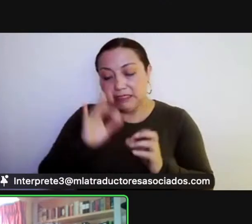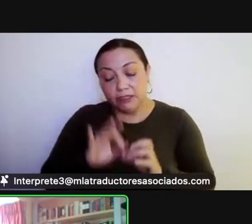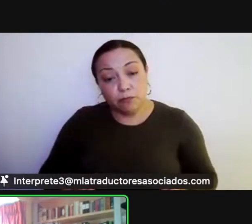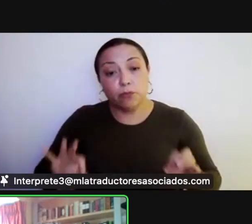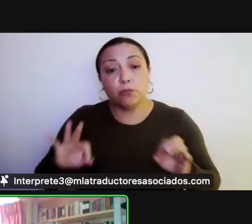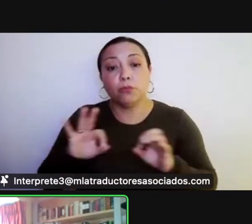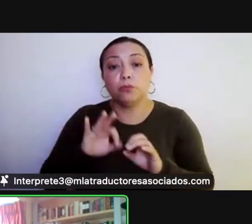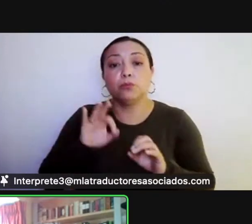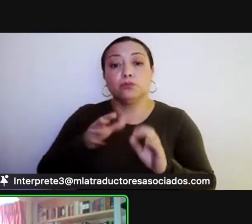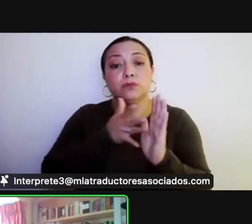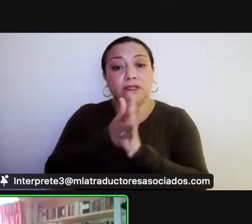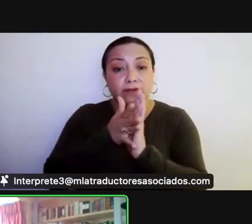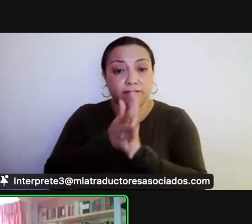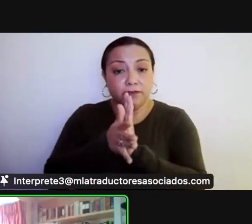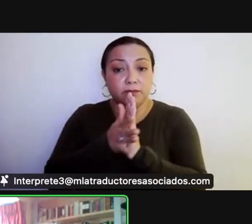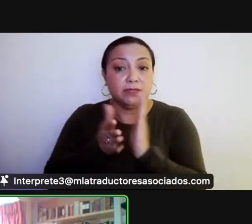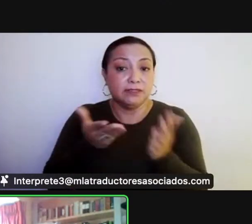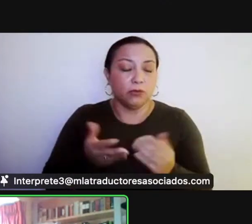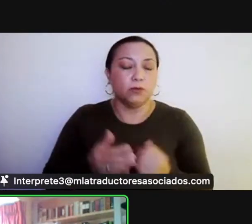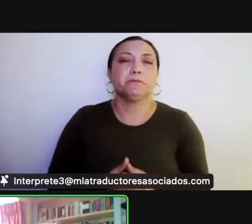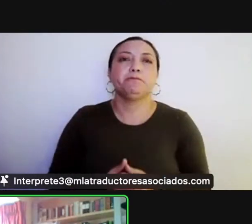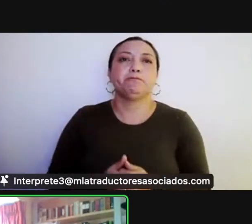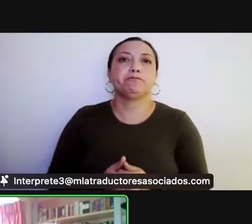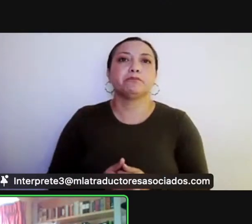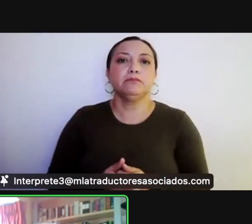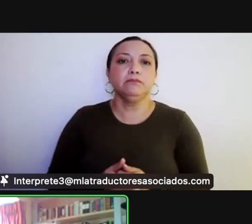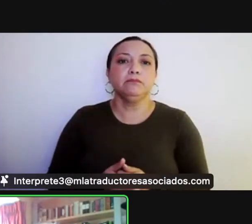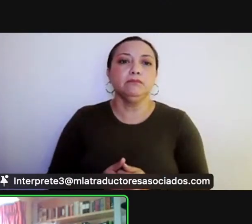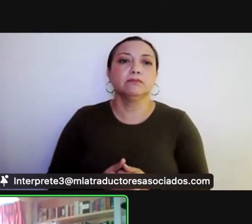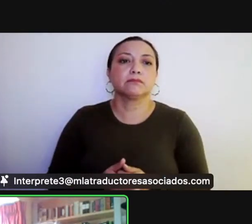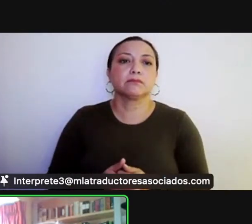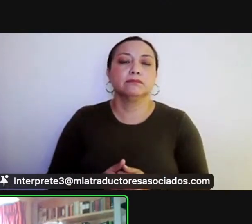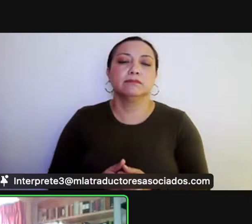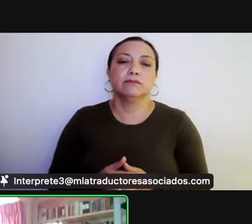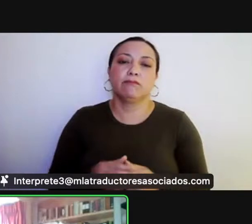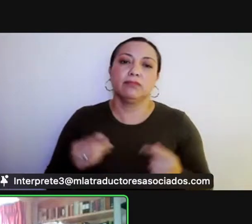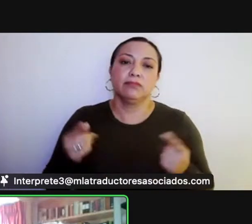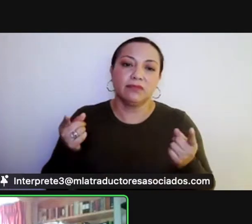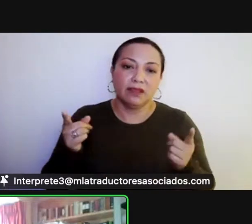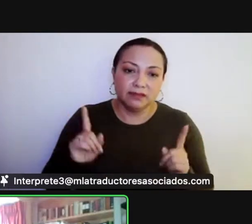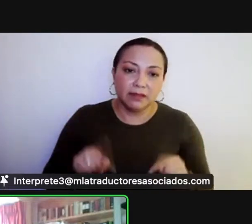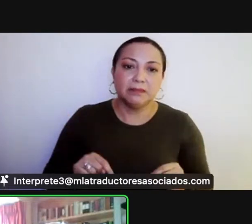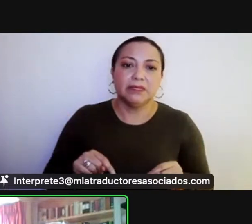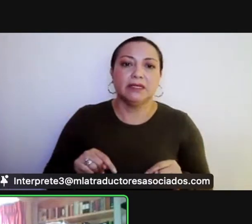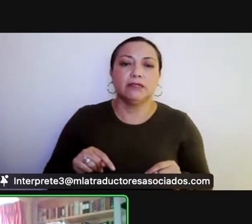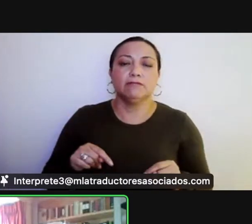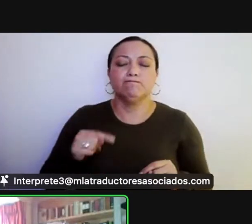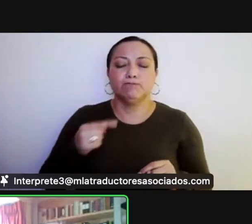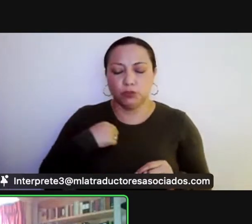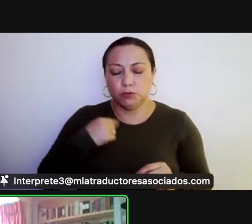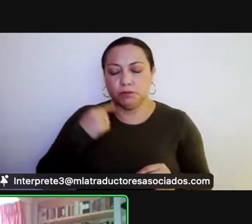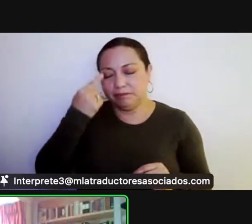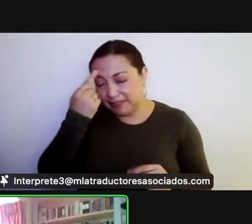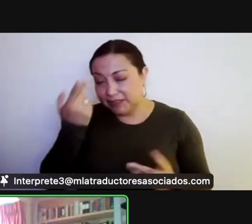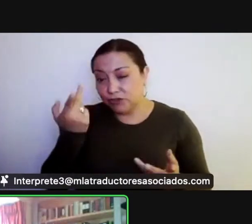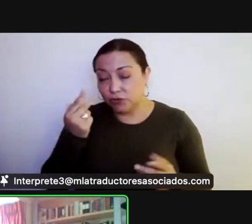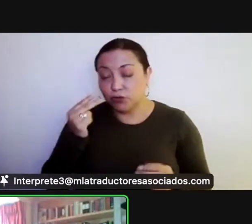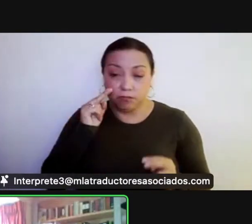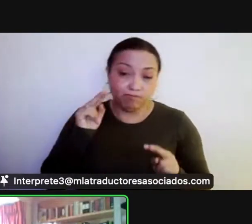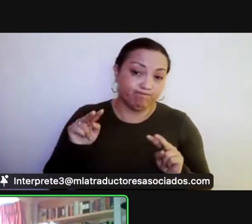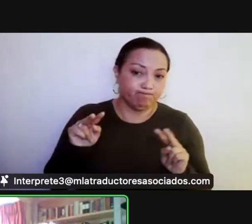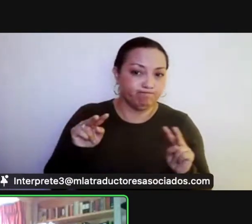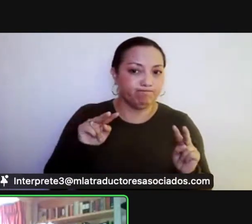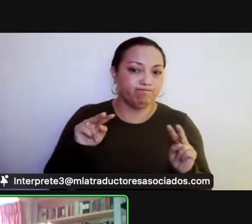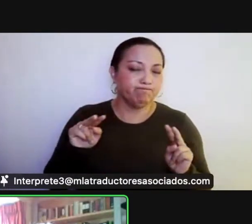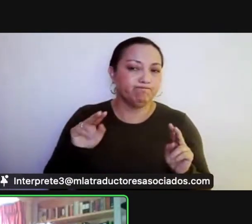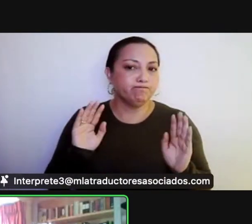¿verdad? Yes, I agree with Dr. Mujica in the importance of this data. And what I see,